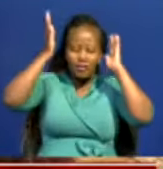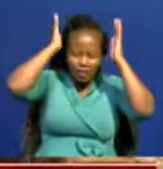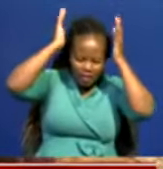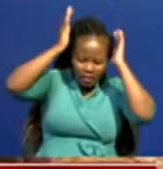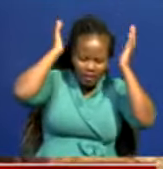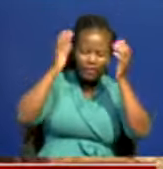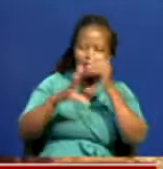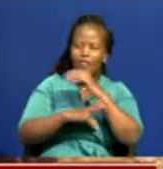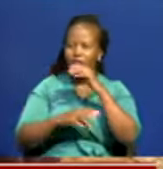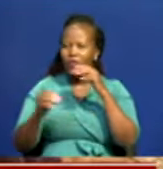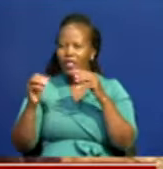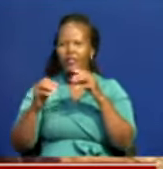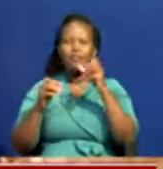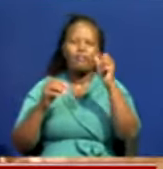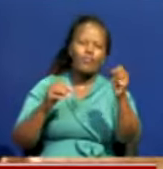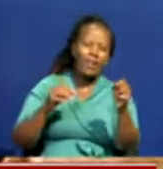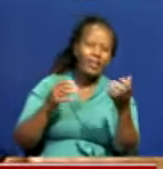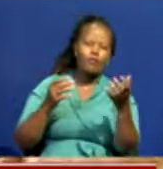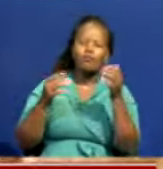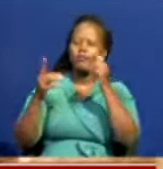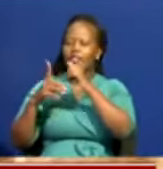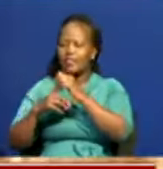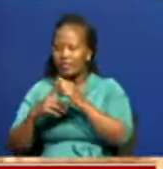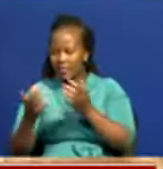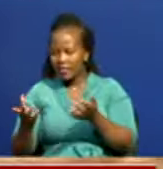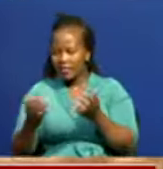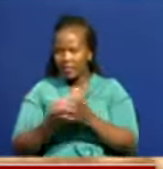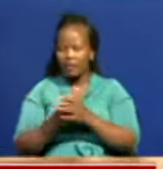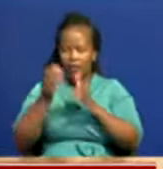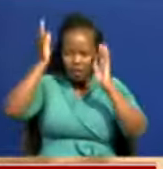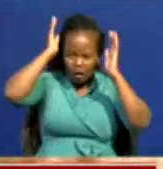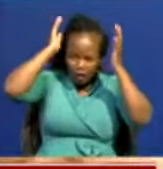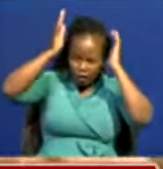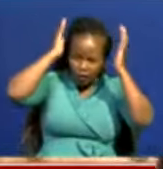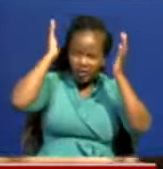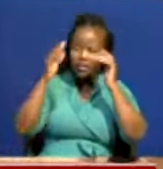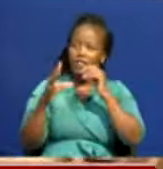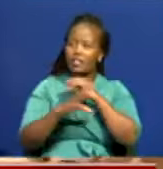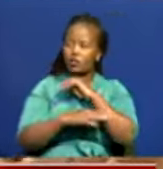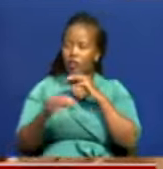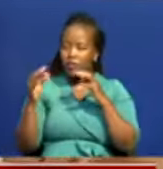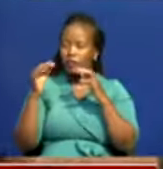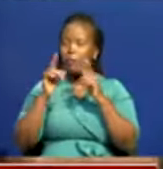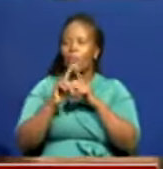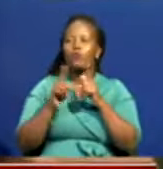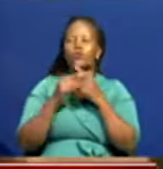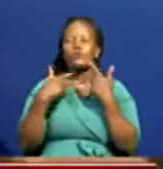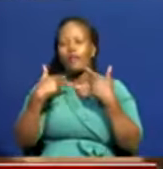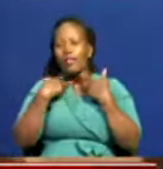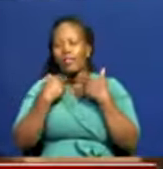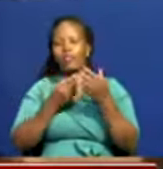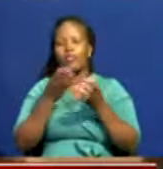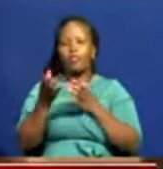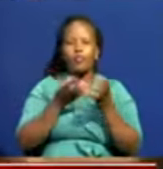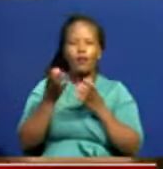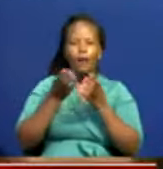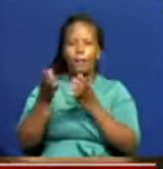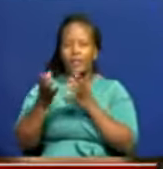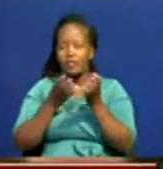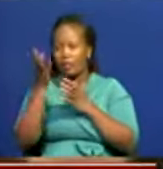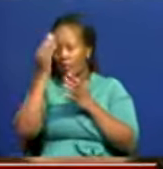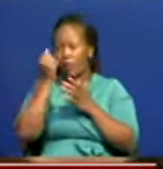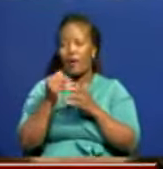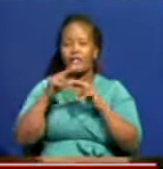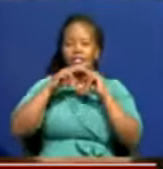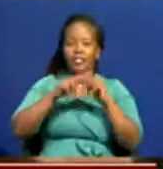5, hapa imeibiwa 6. The loaders say 10 donkeys have been stolen and the act has crippled their business since they depend on the donkeys to